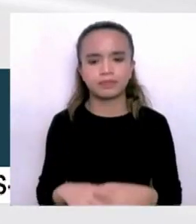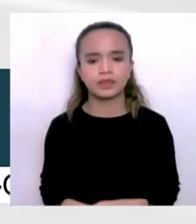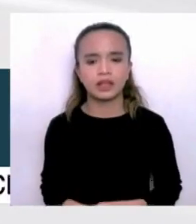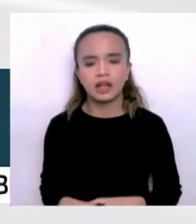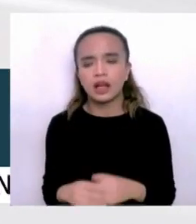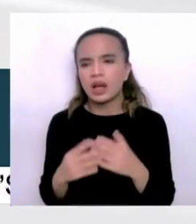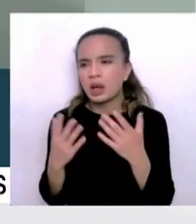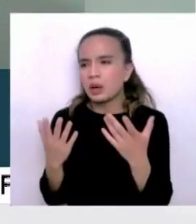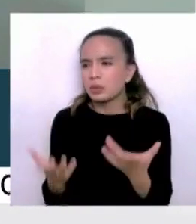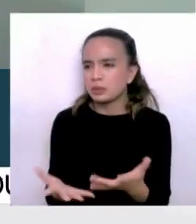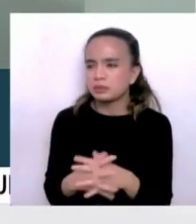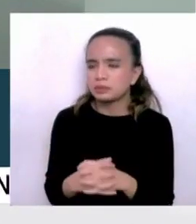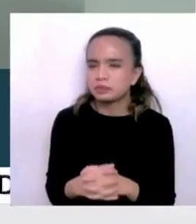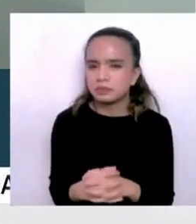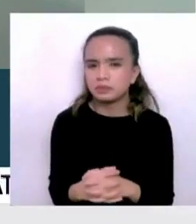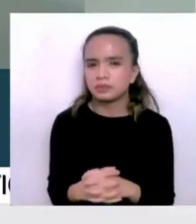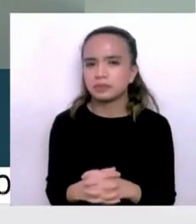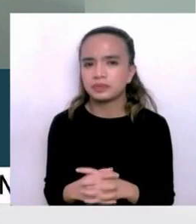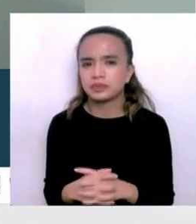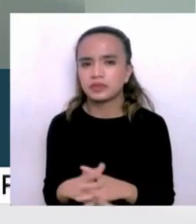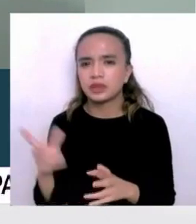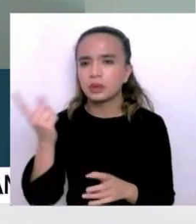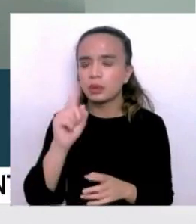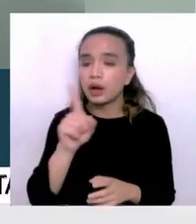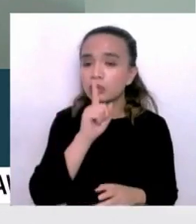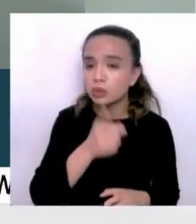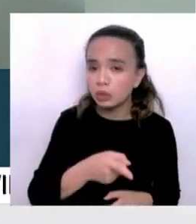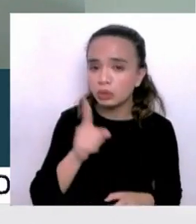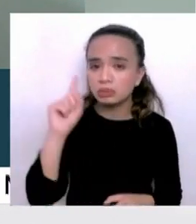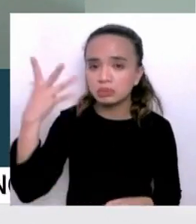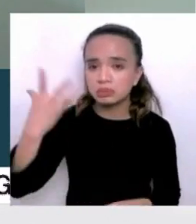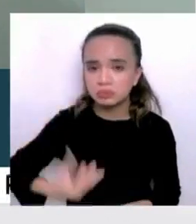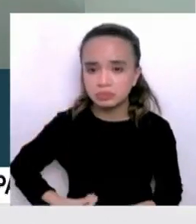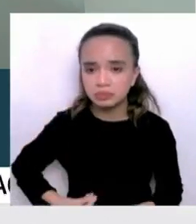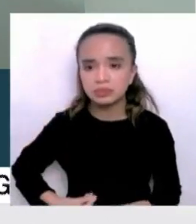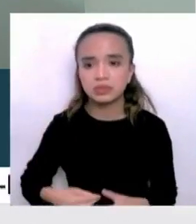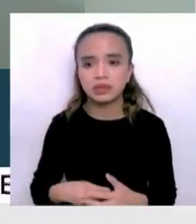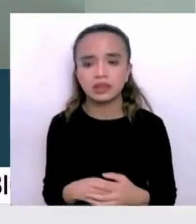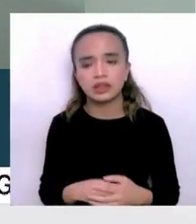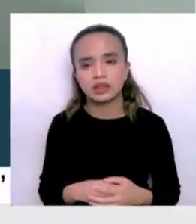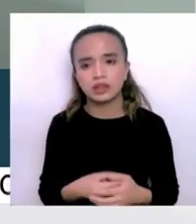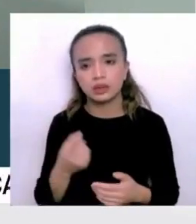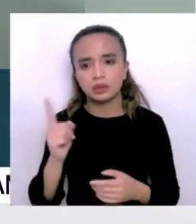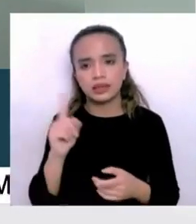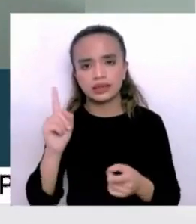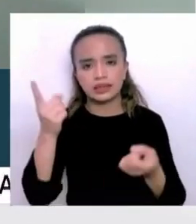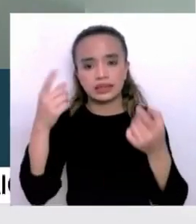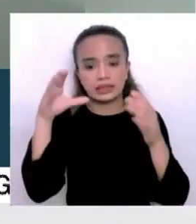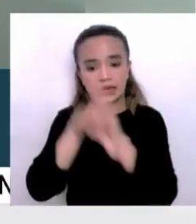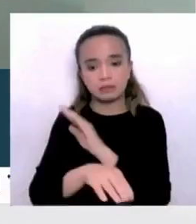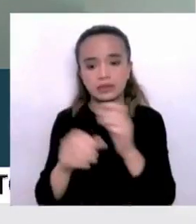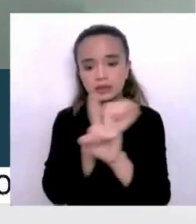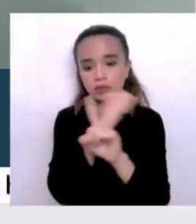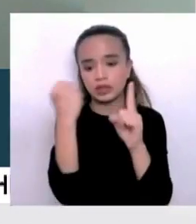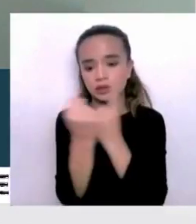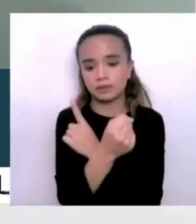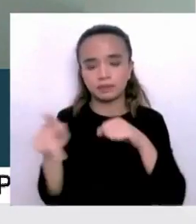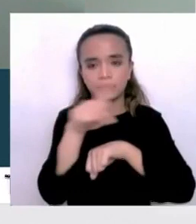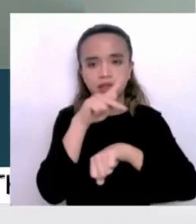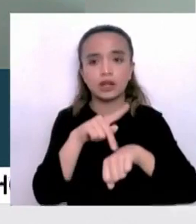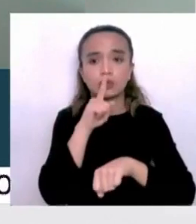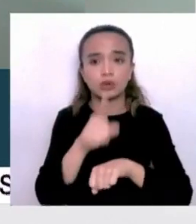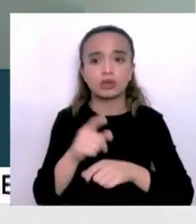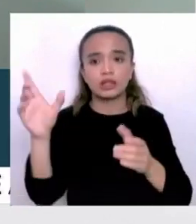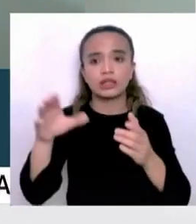Well, what ails our corruption and the crime situation in the Philippines is our criminal